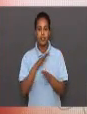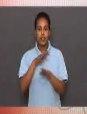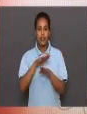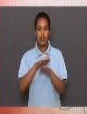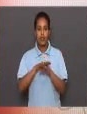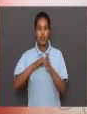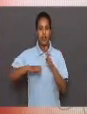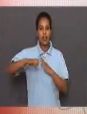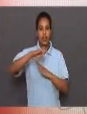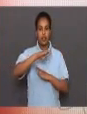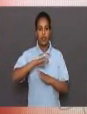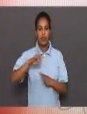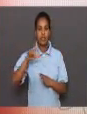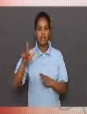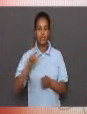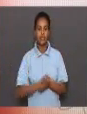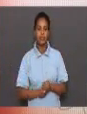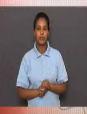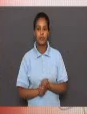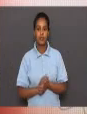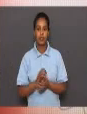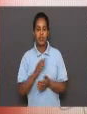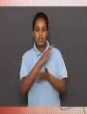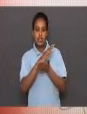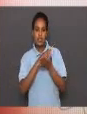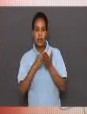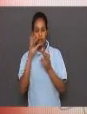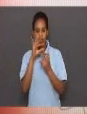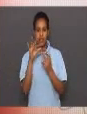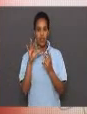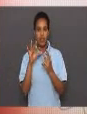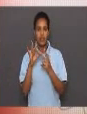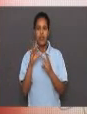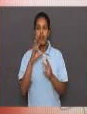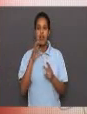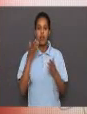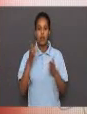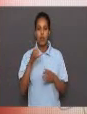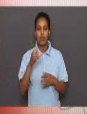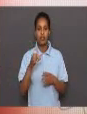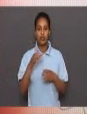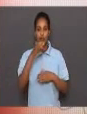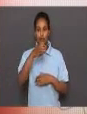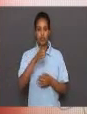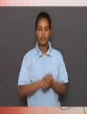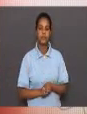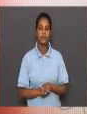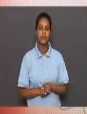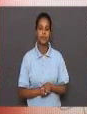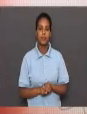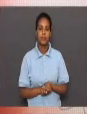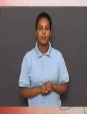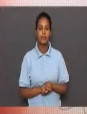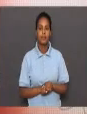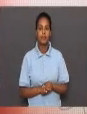today's lesson on electrolysis of some selected aqueous